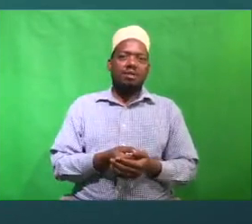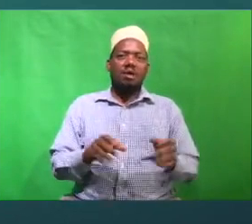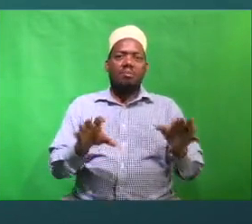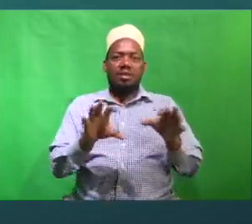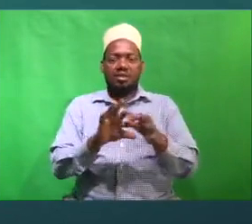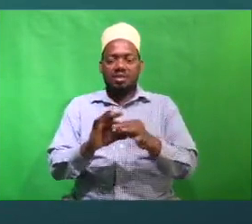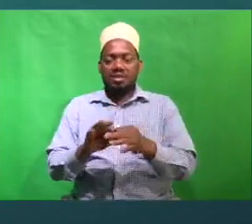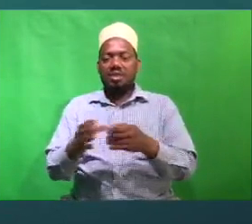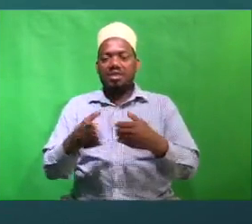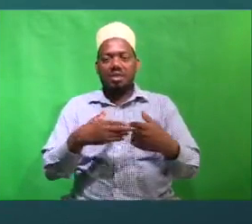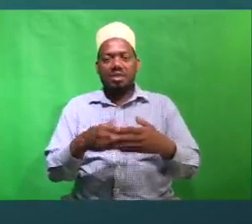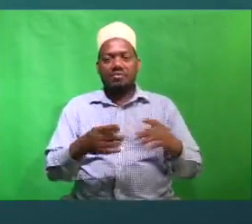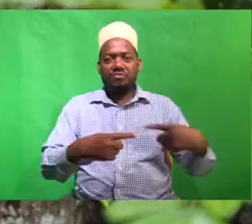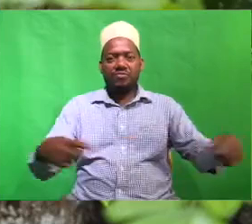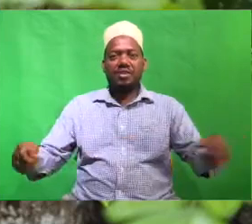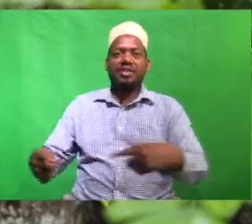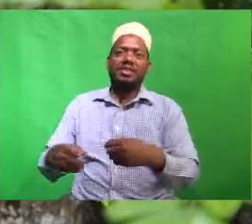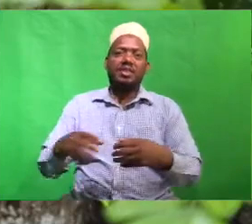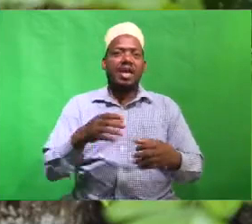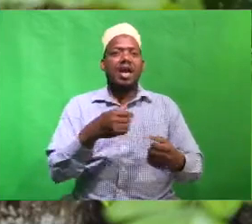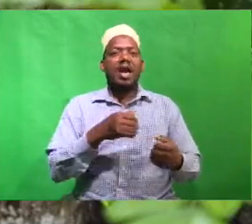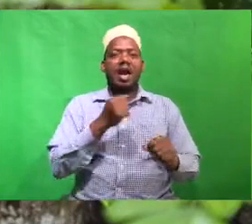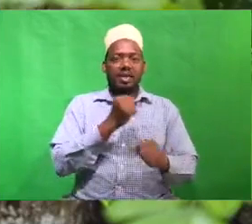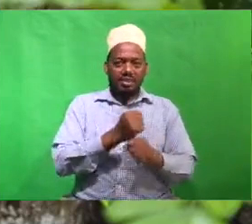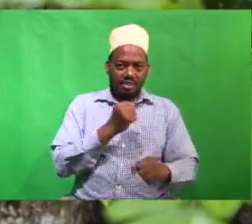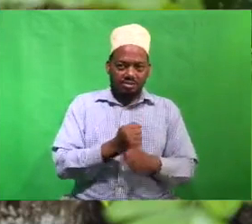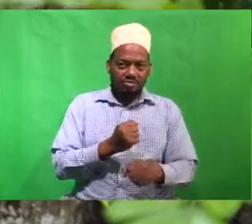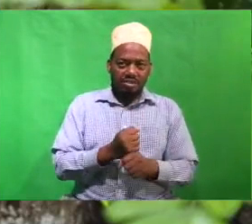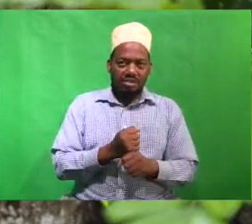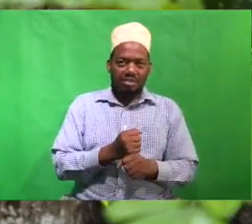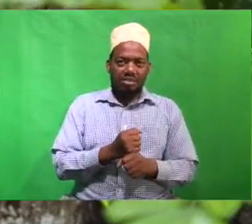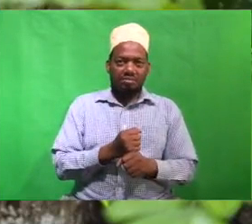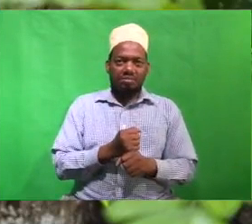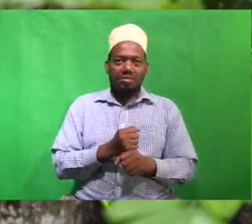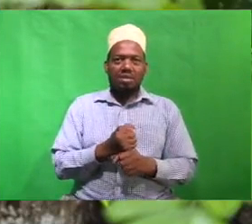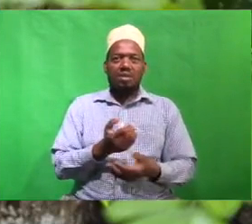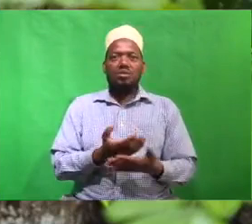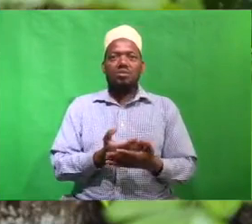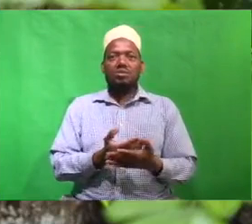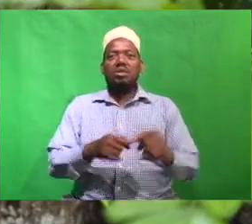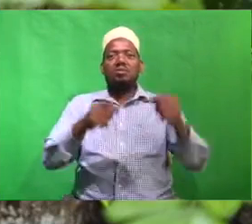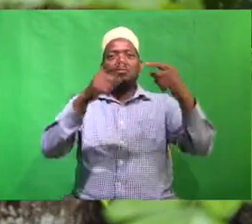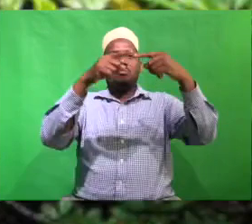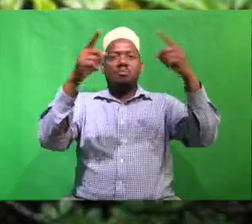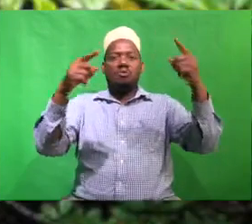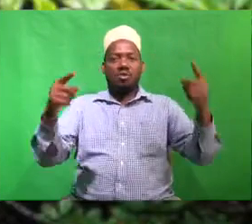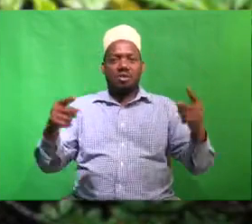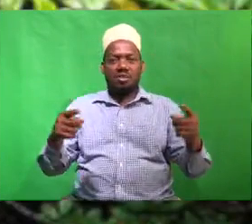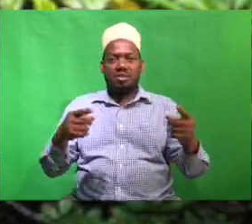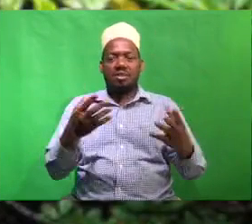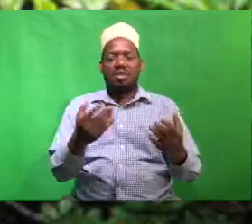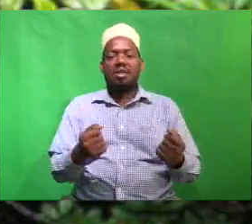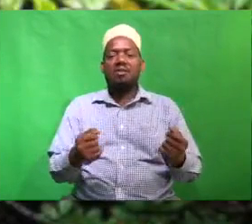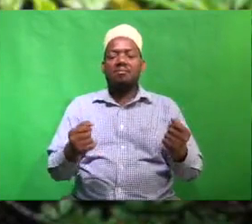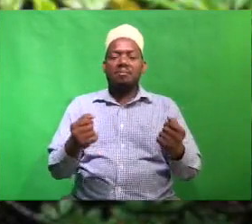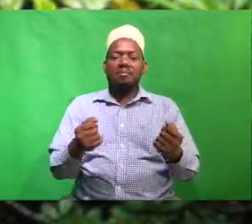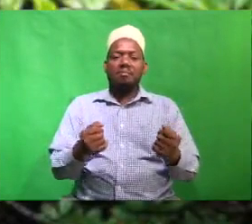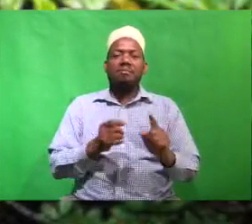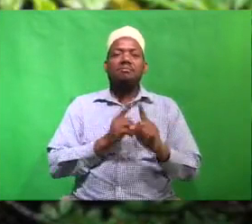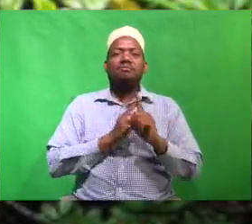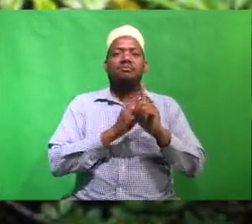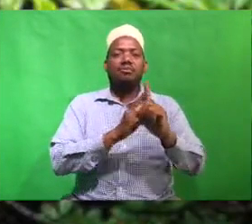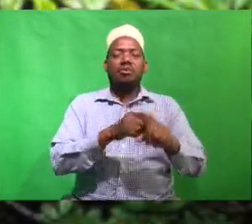participate in different activities such as lumbering, electricity cable get in a forest, so that forest we can say can attract people to live